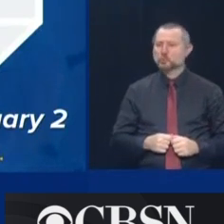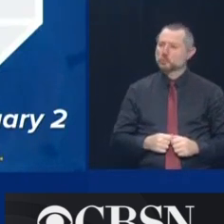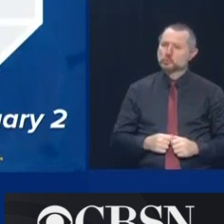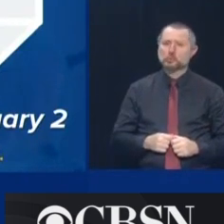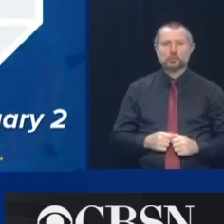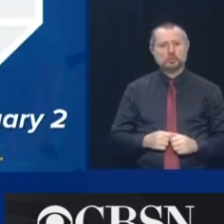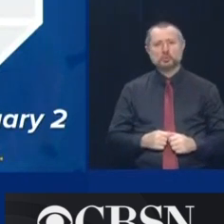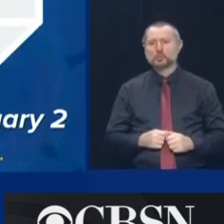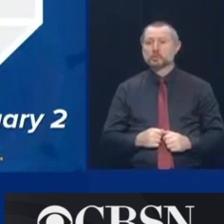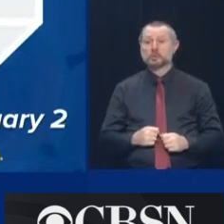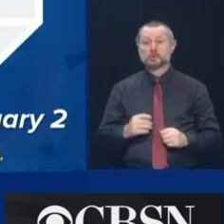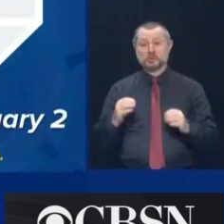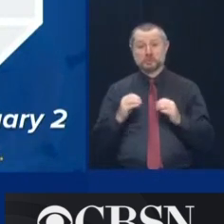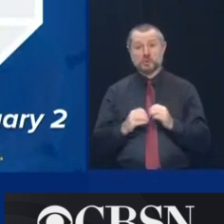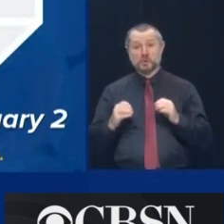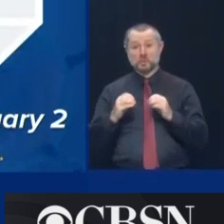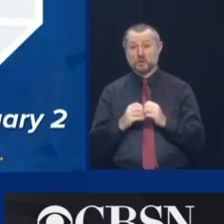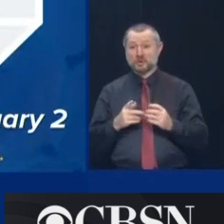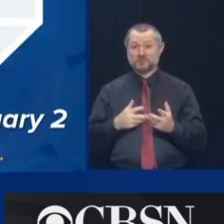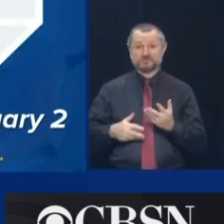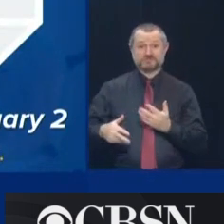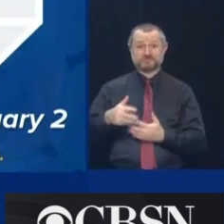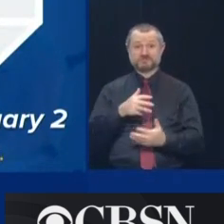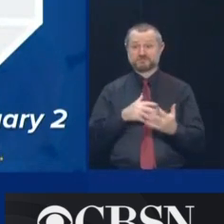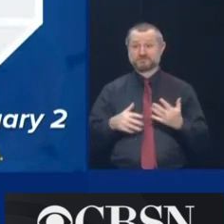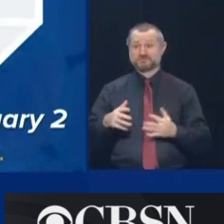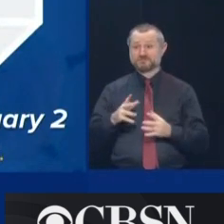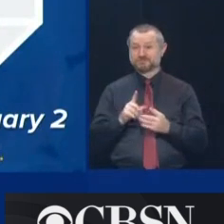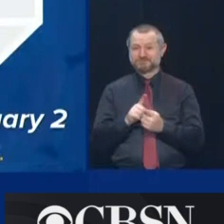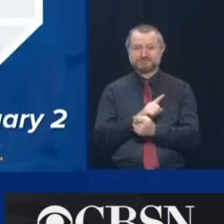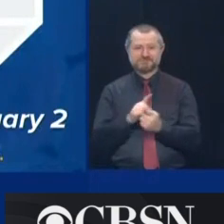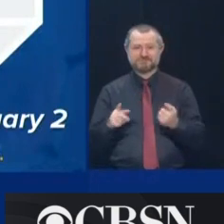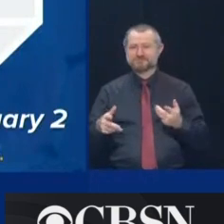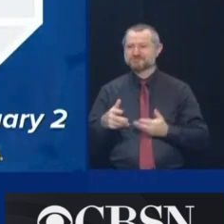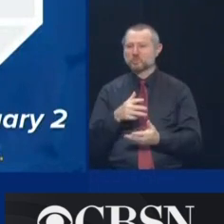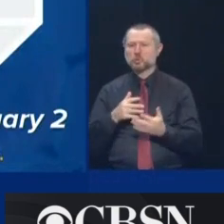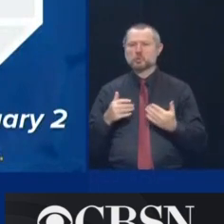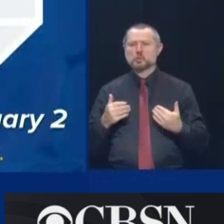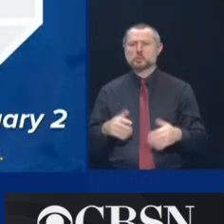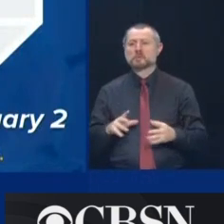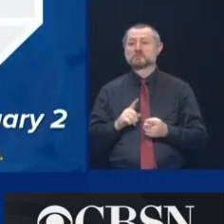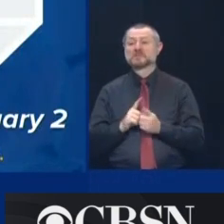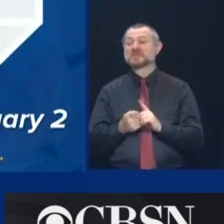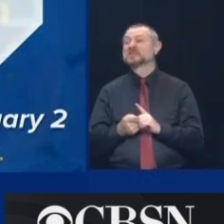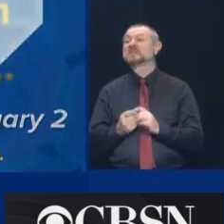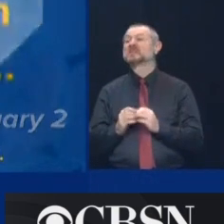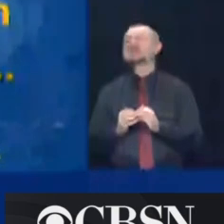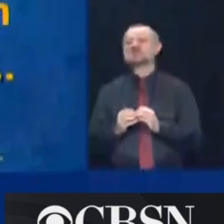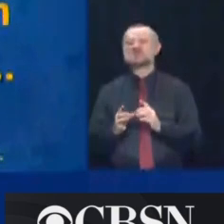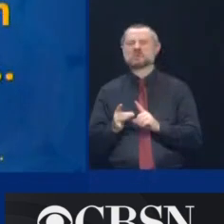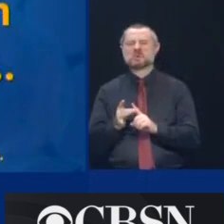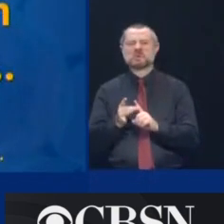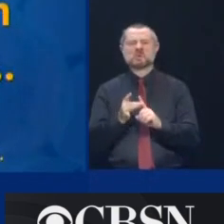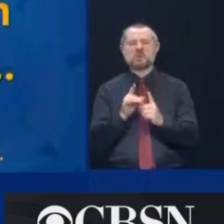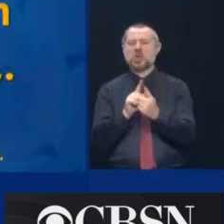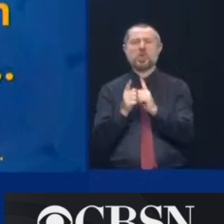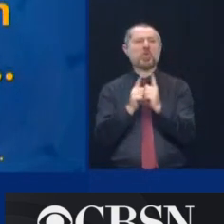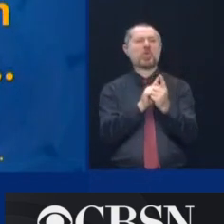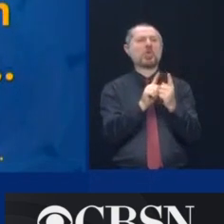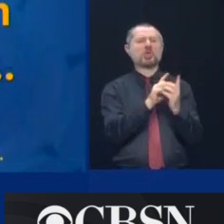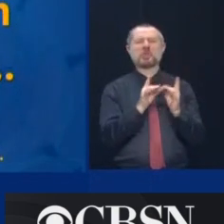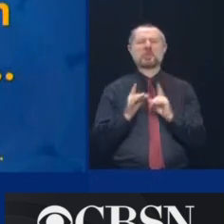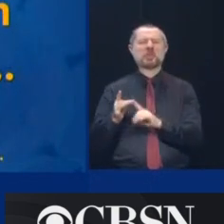more increased social activity, the more that virus is going to spread.